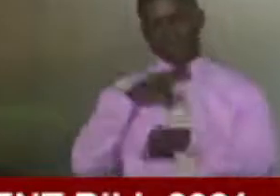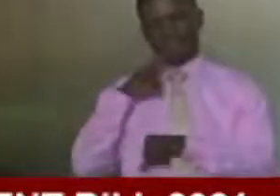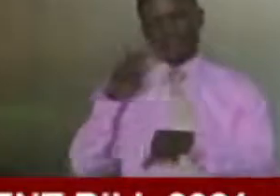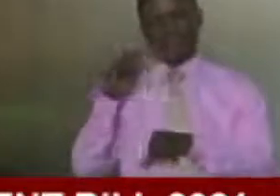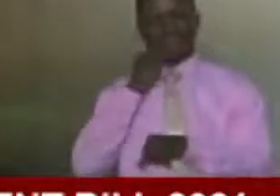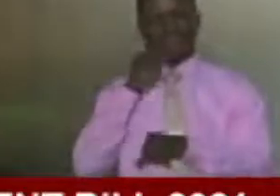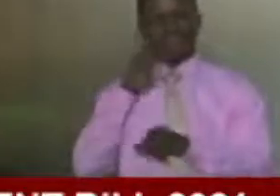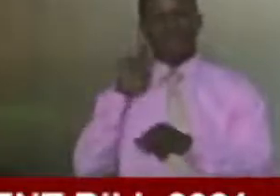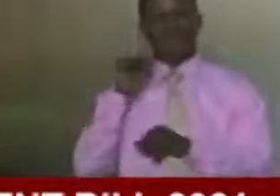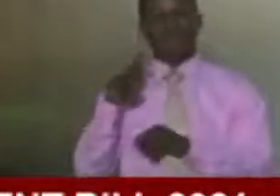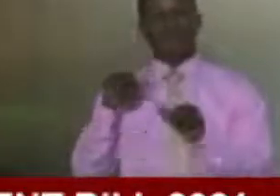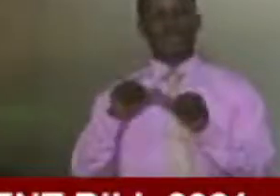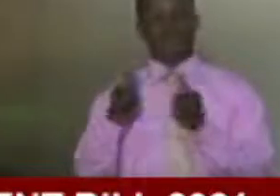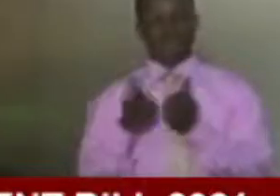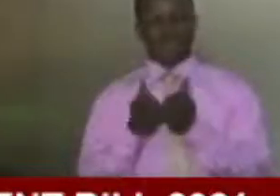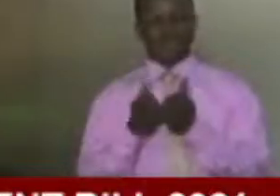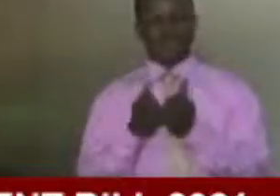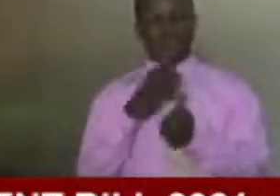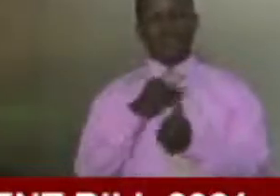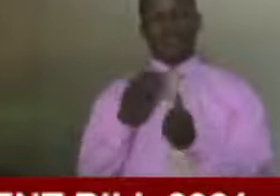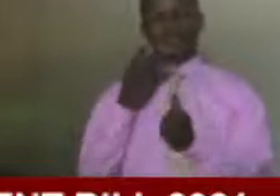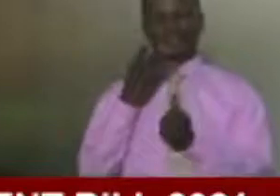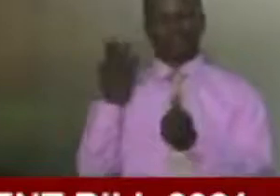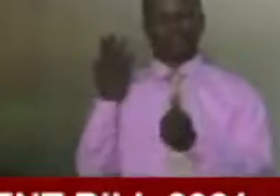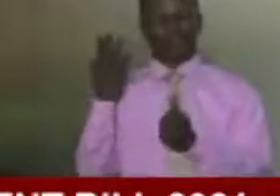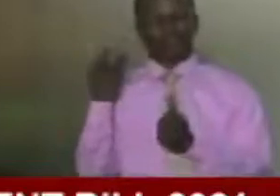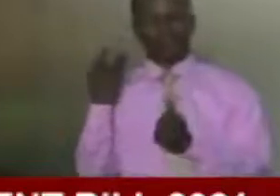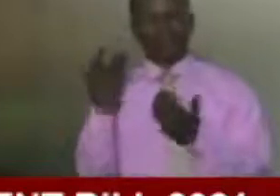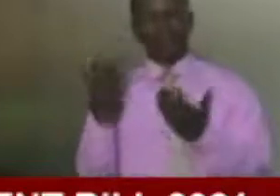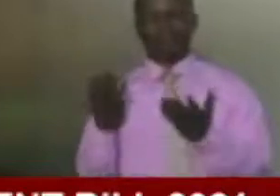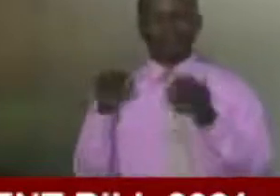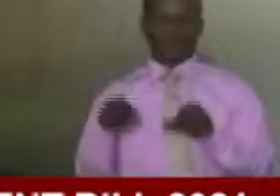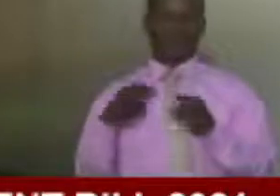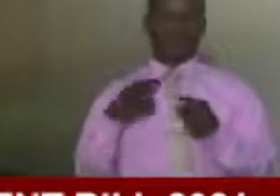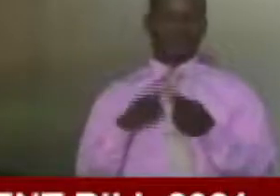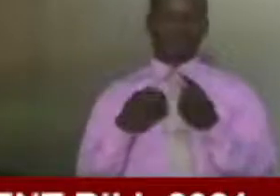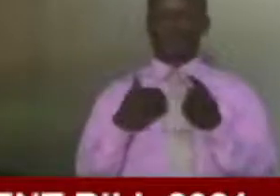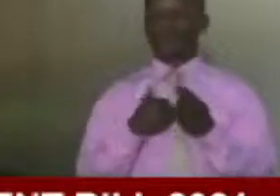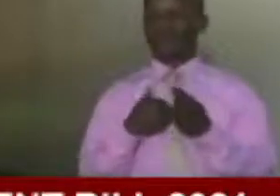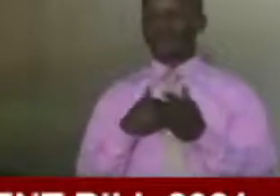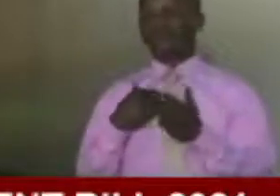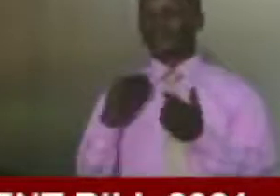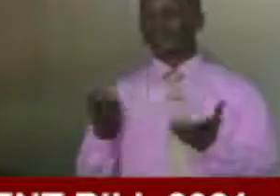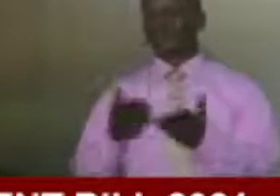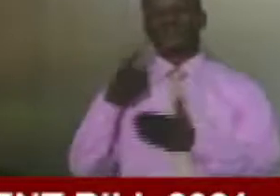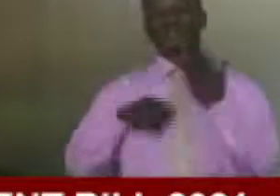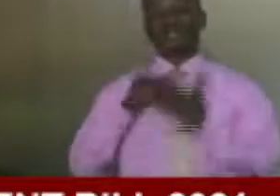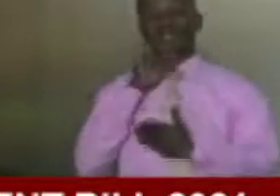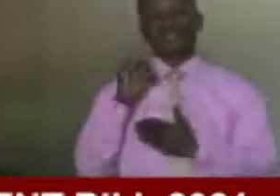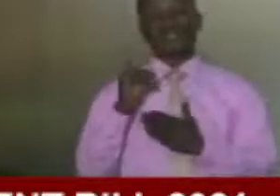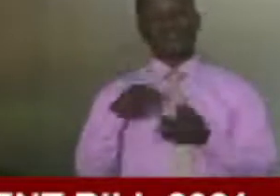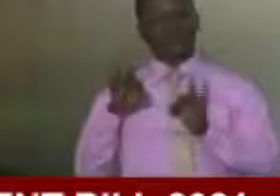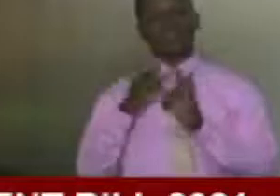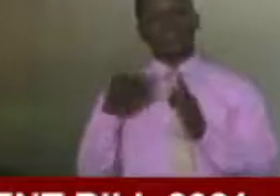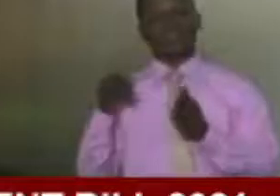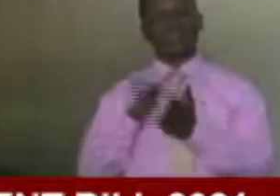Association and the former legislator who, of course, has a relationship in the House of Representatives? What specific things or commitment